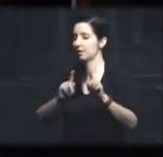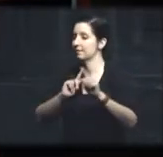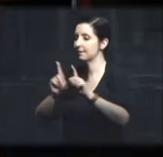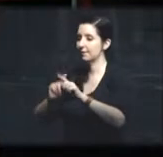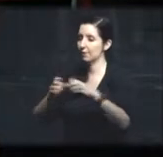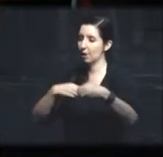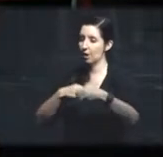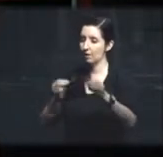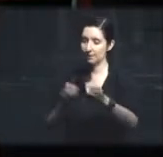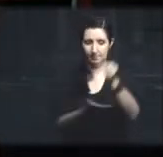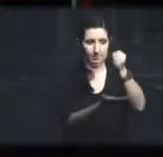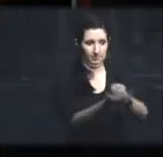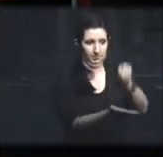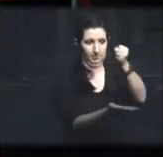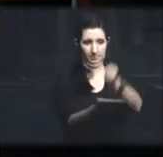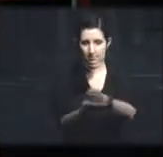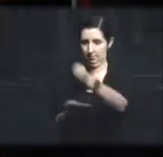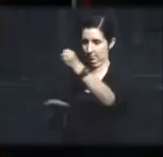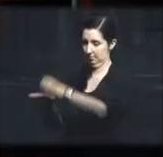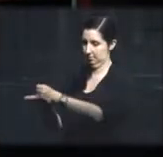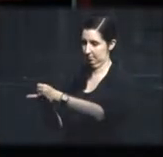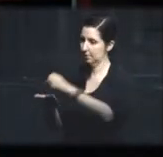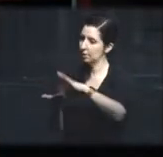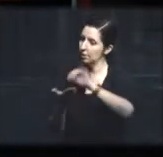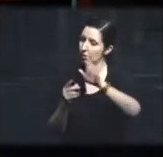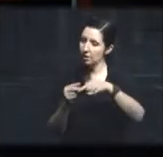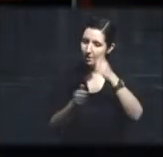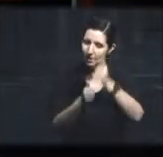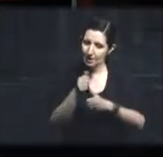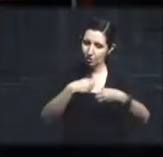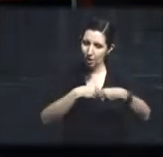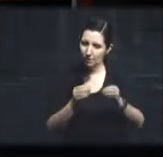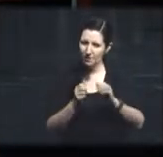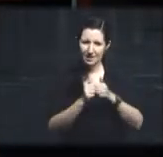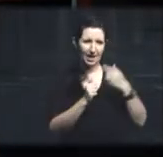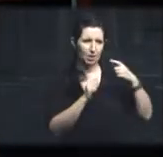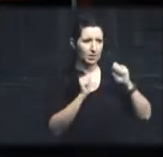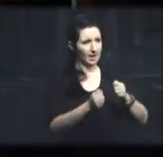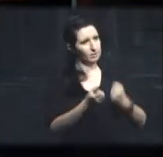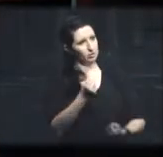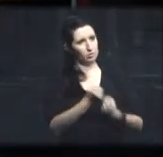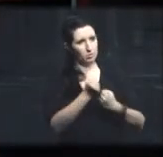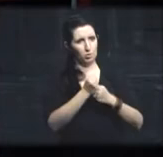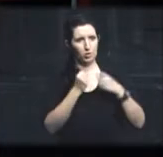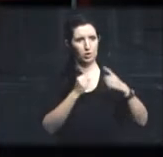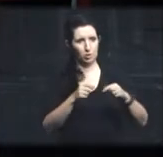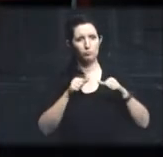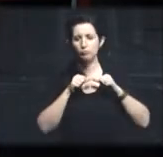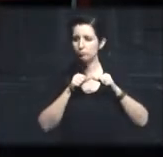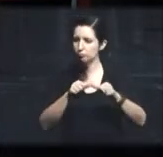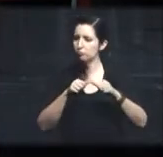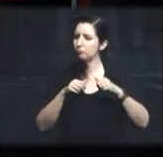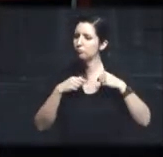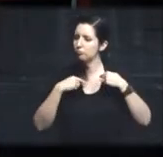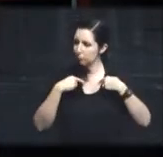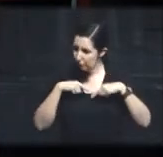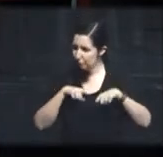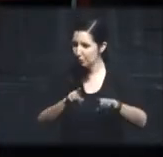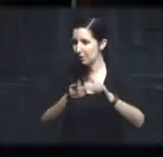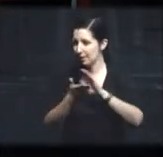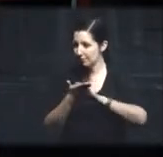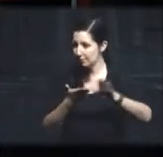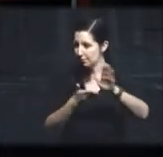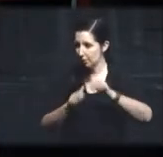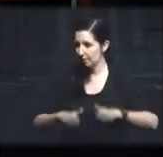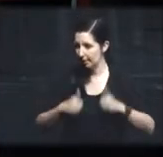learn about a little bit about how each of those offices can support them in their journey as a student. And so we love this project.